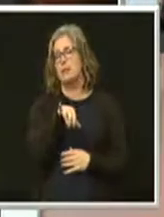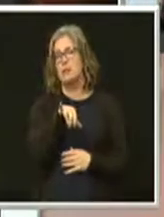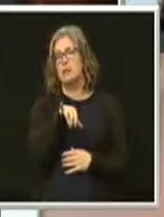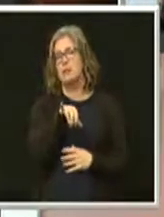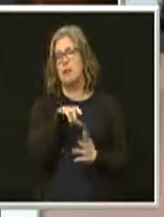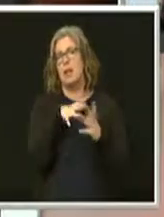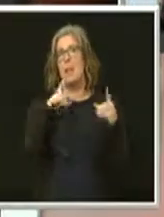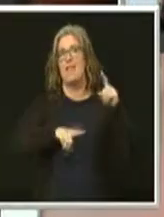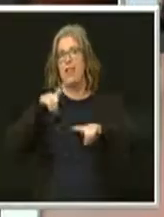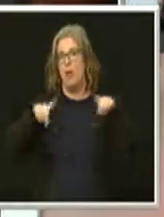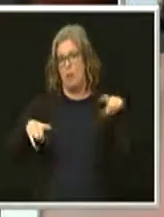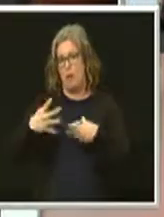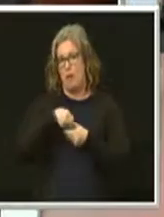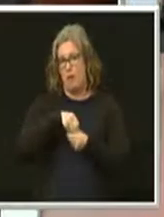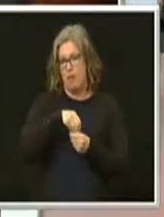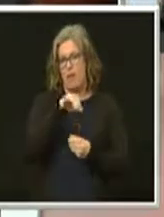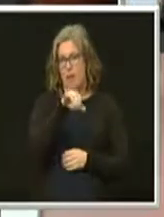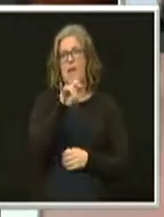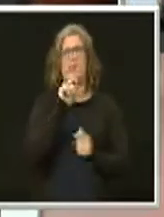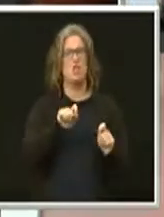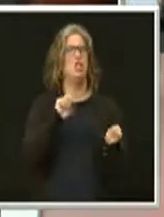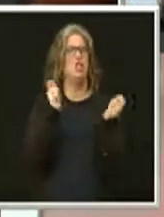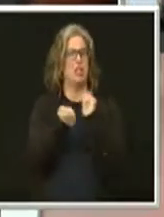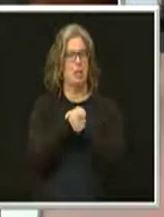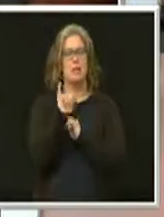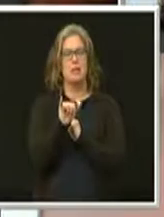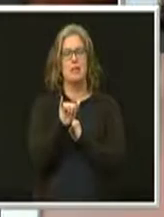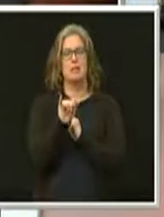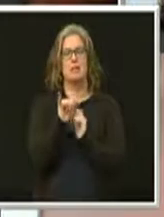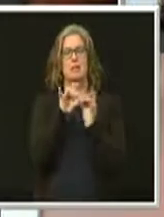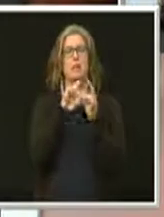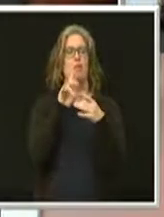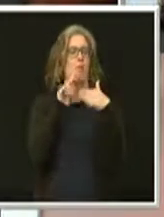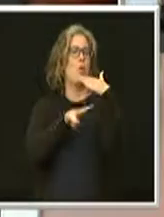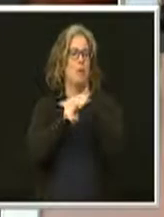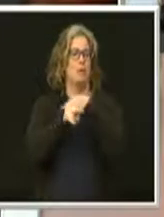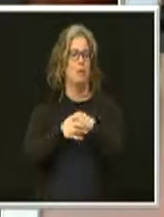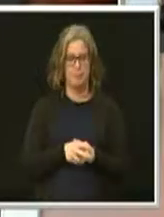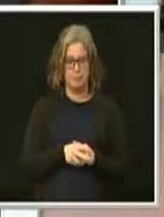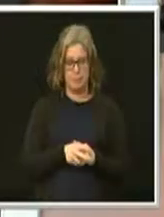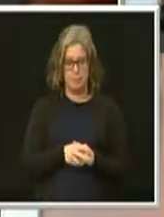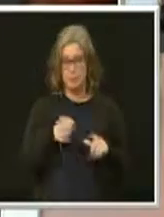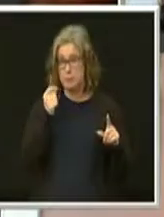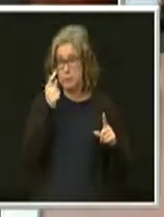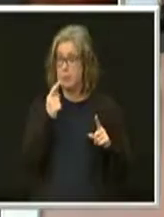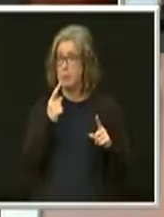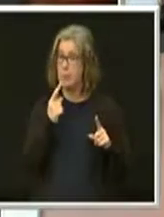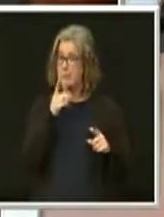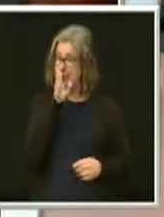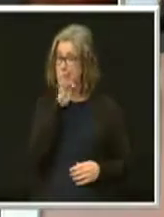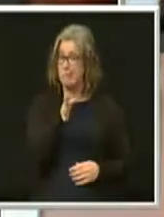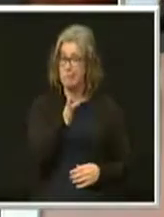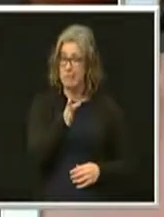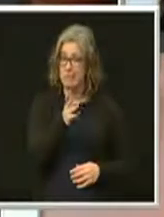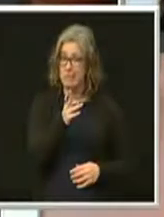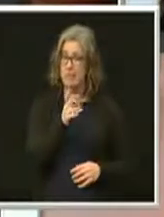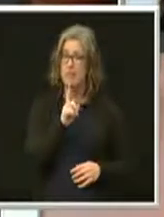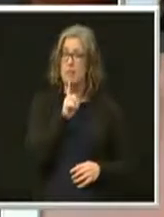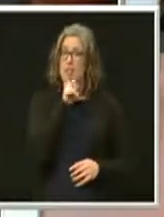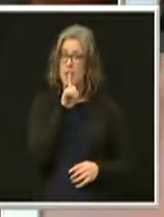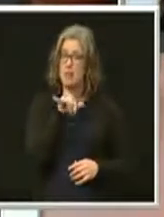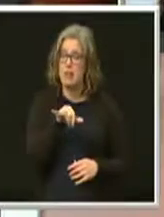lot of variables involved with that, so that could change, but that's their latest forecast. Now, there is a brutal reality to this,